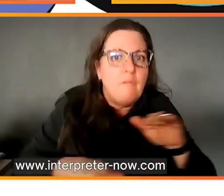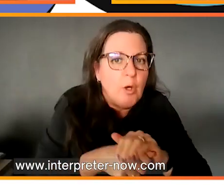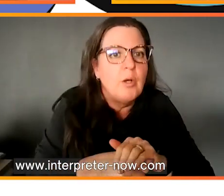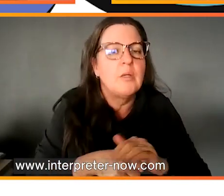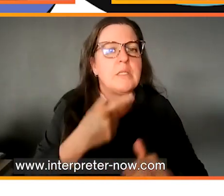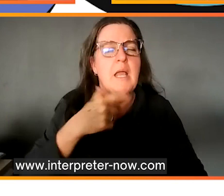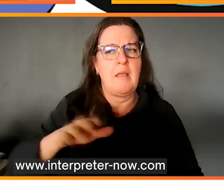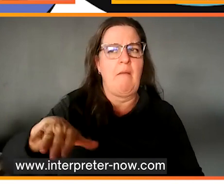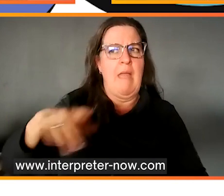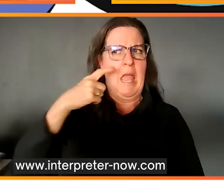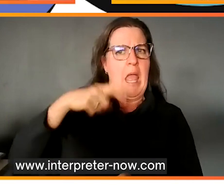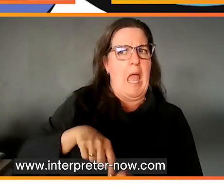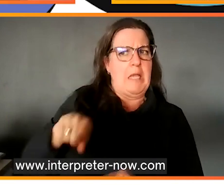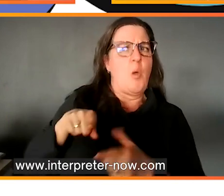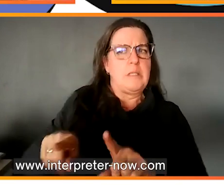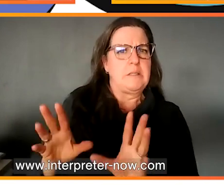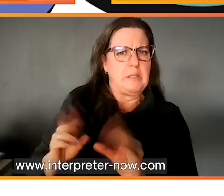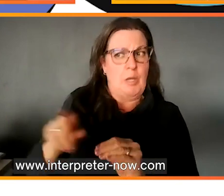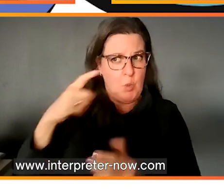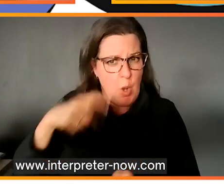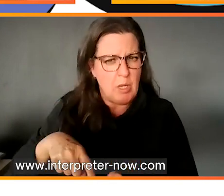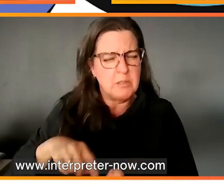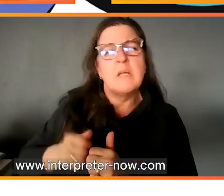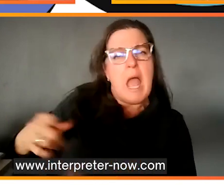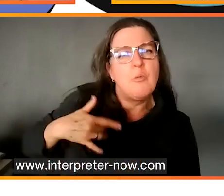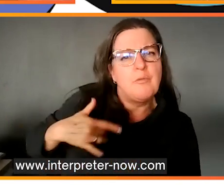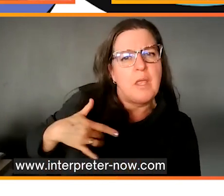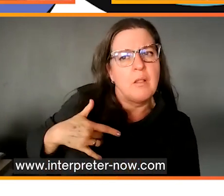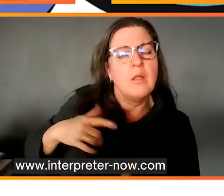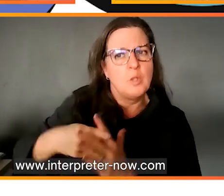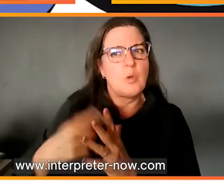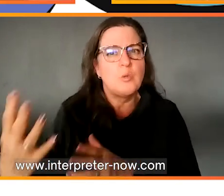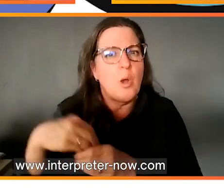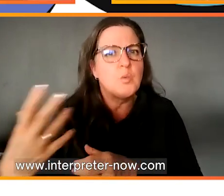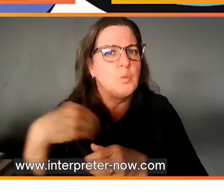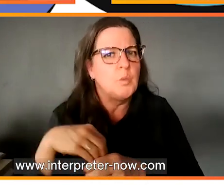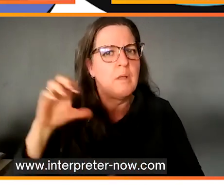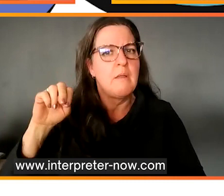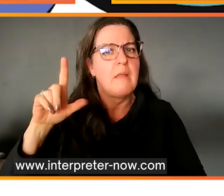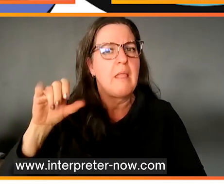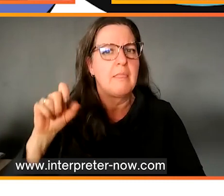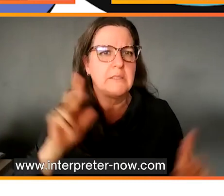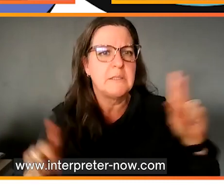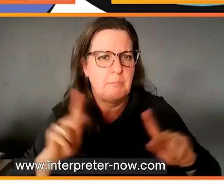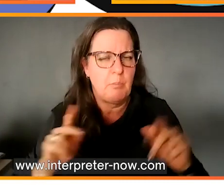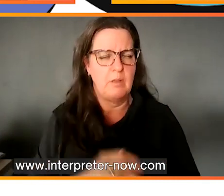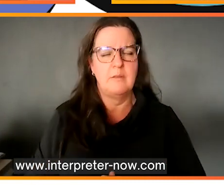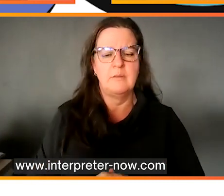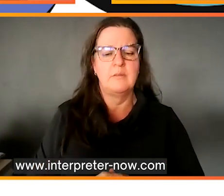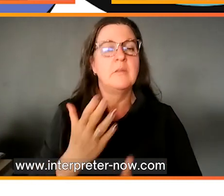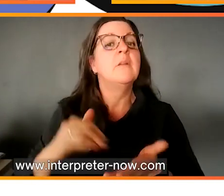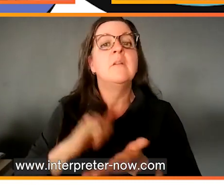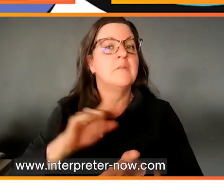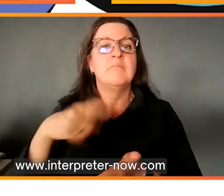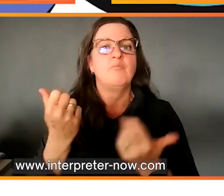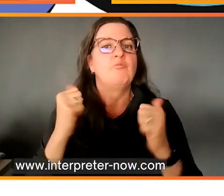are in the workplace. Is this even a place? Perhaps is this even a place I want to work on this? And right. And do I have the support?